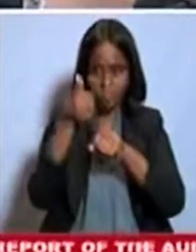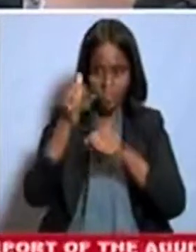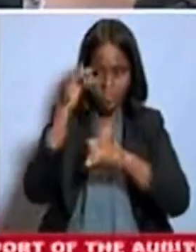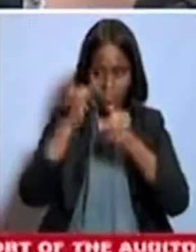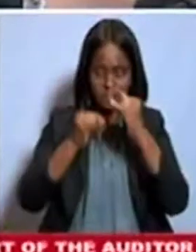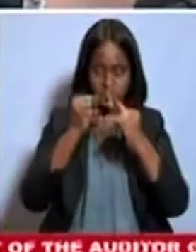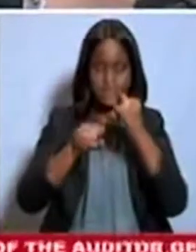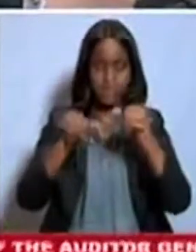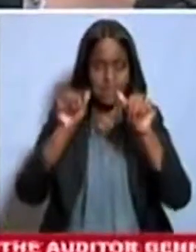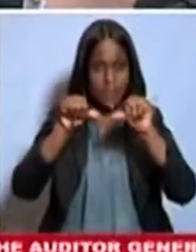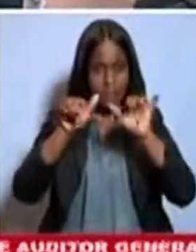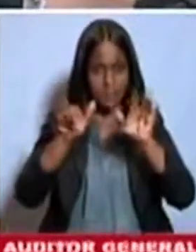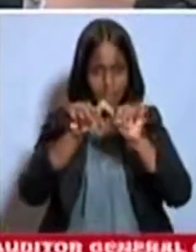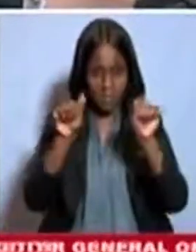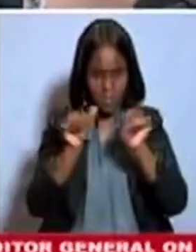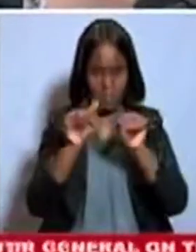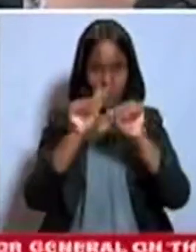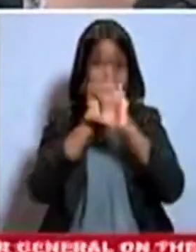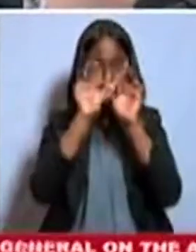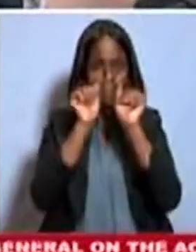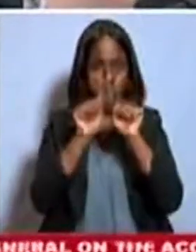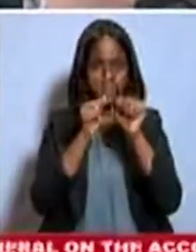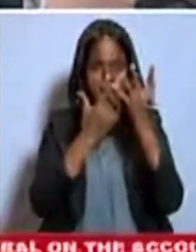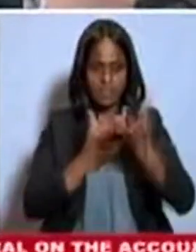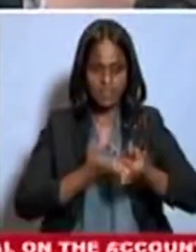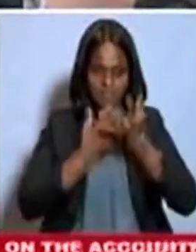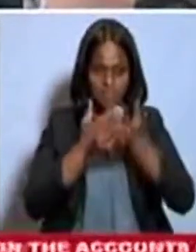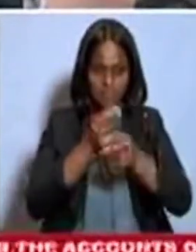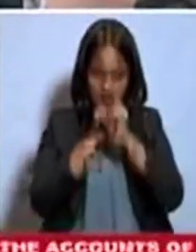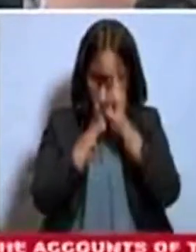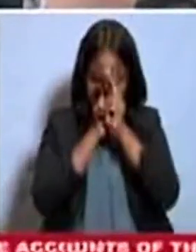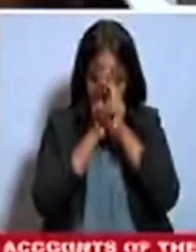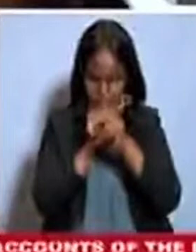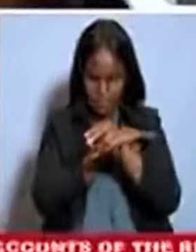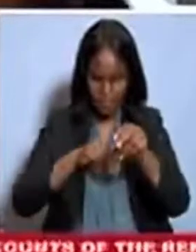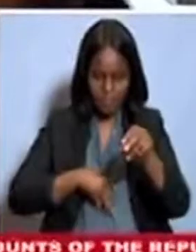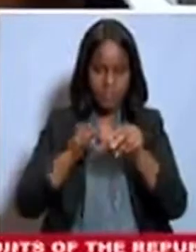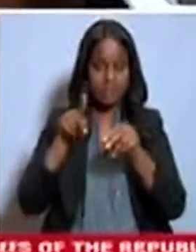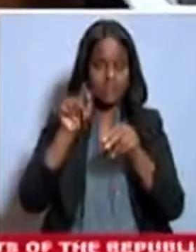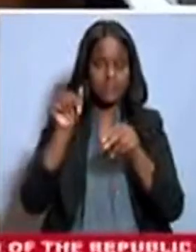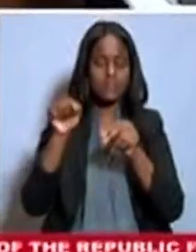give a clarification on that matter which has been raised by the Honorable Member. PS, you can proceed.